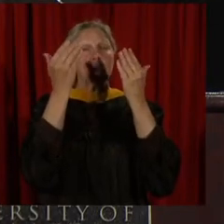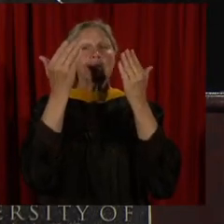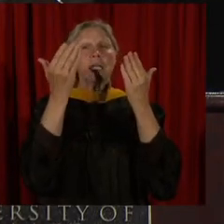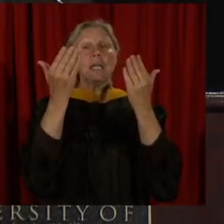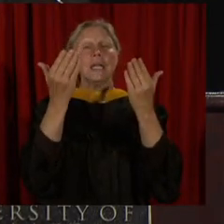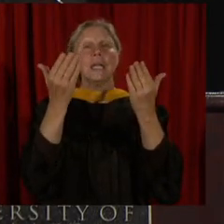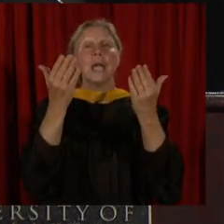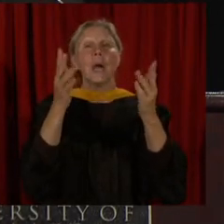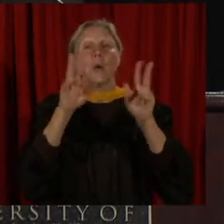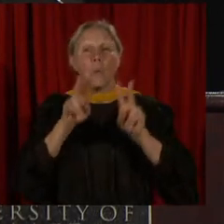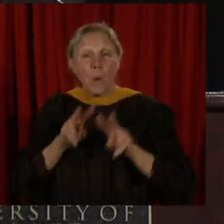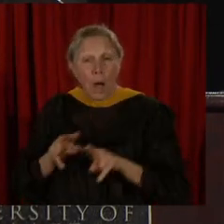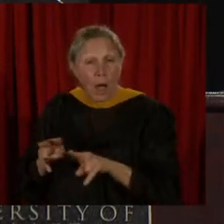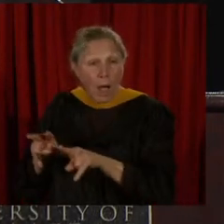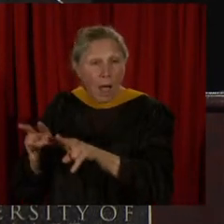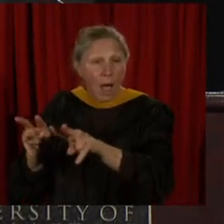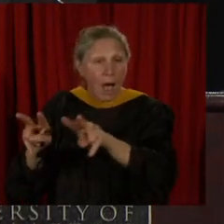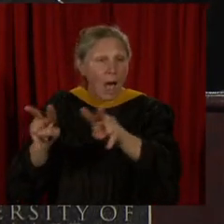beauty,